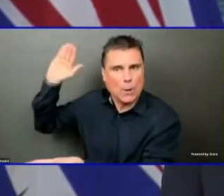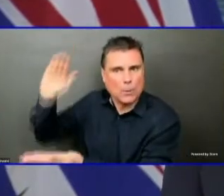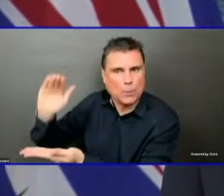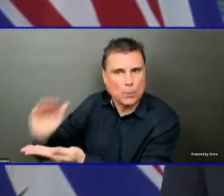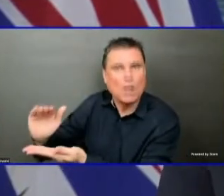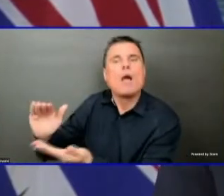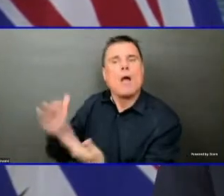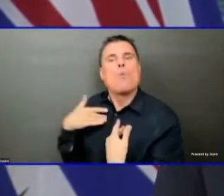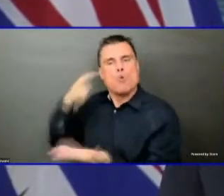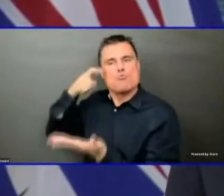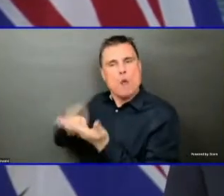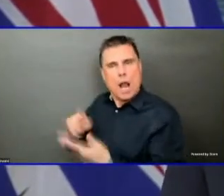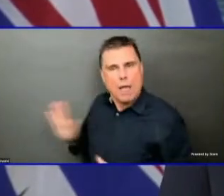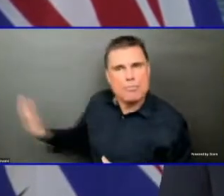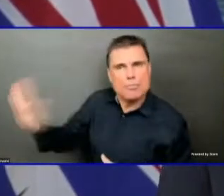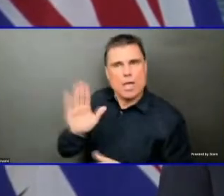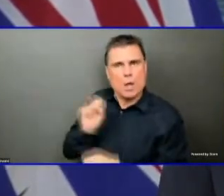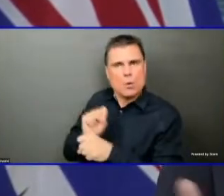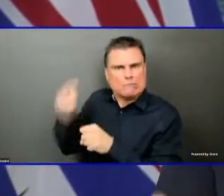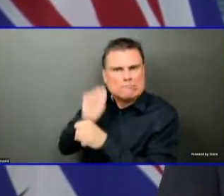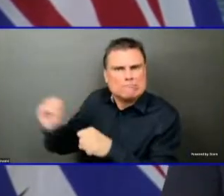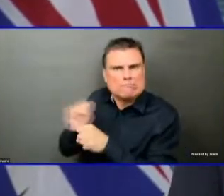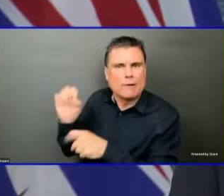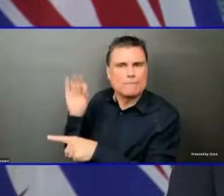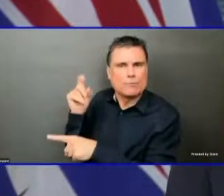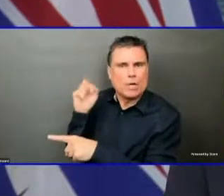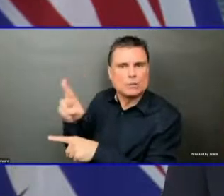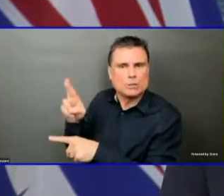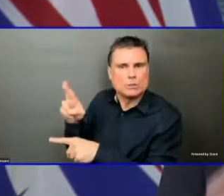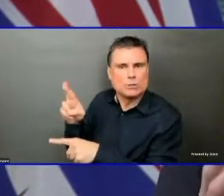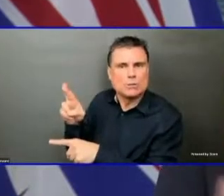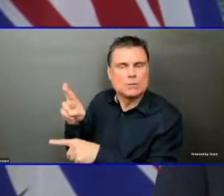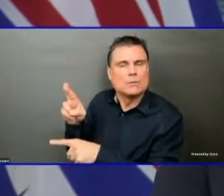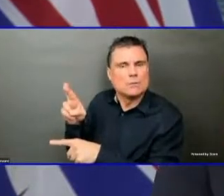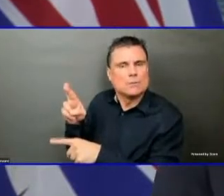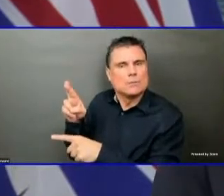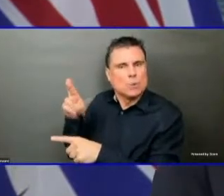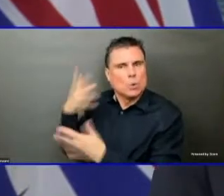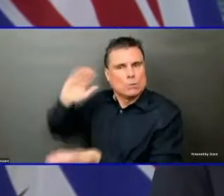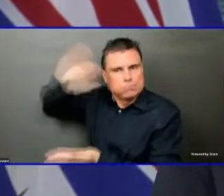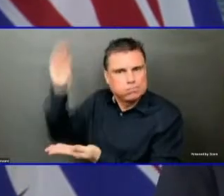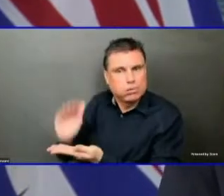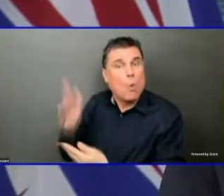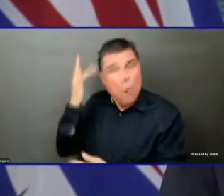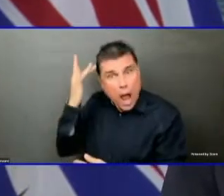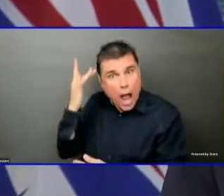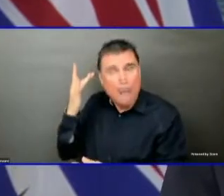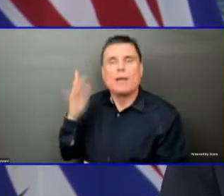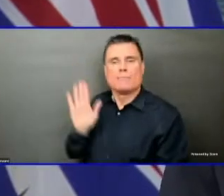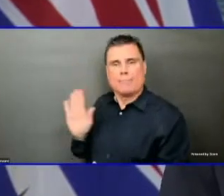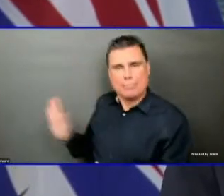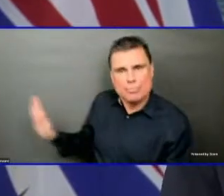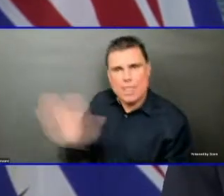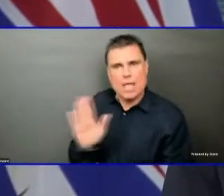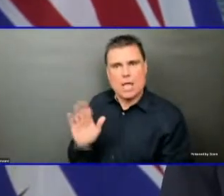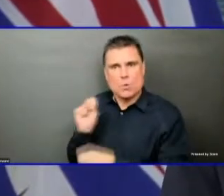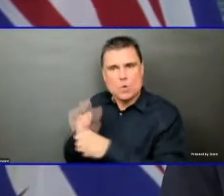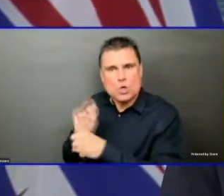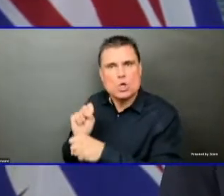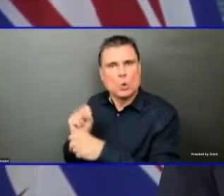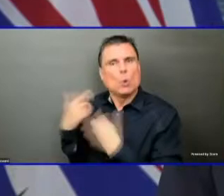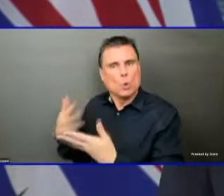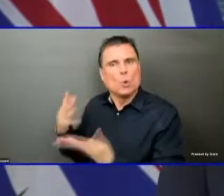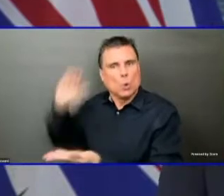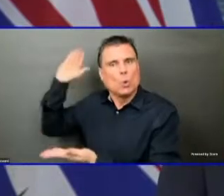overall reduction in cases back to the provincial average. Not that there aren't still cases, but back to the provincial average there. But this is